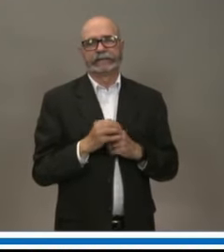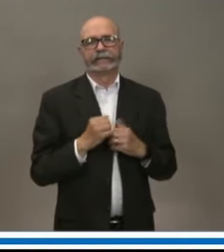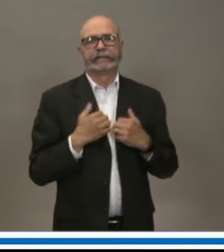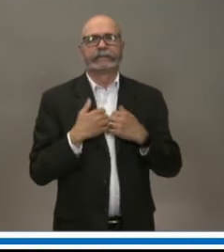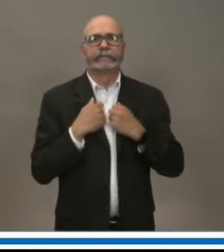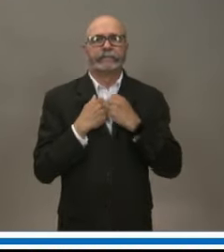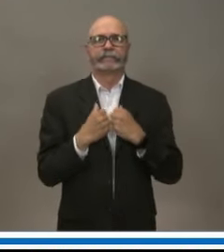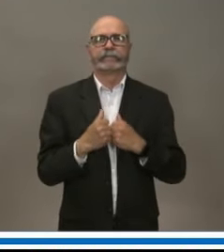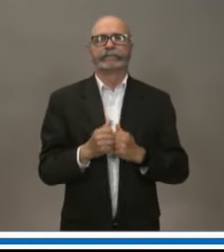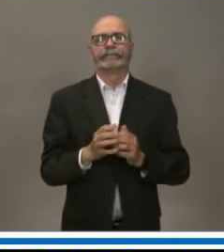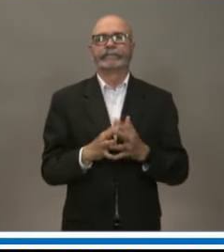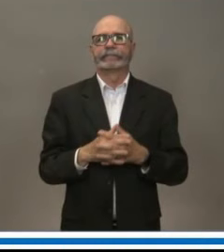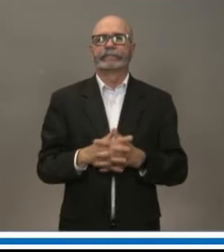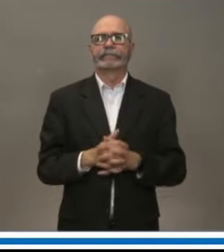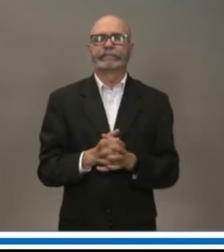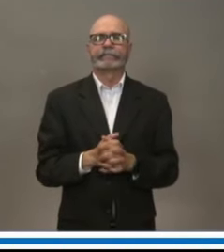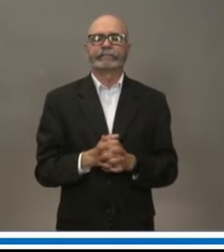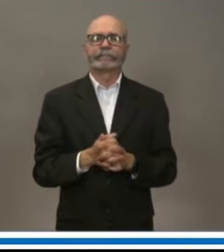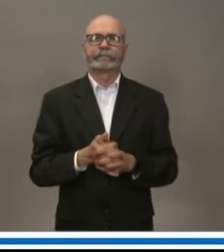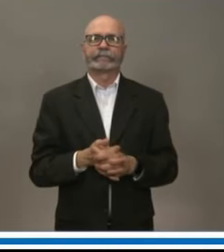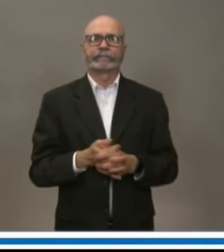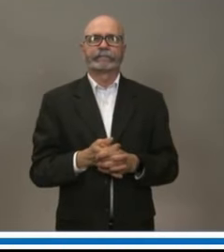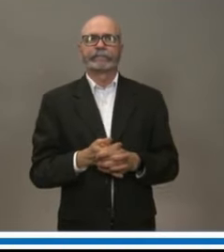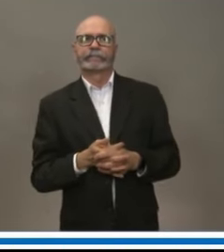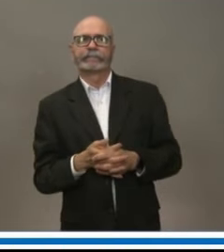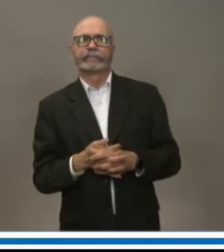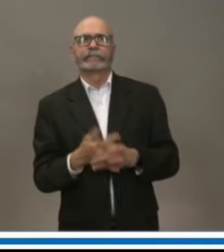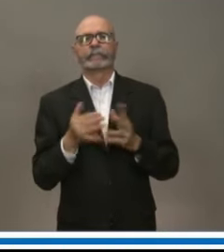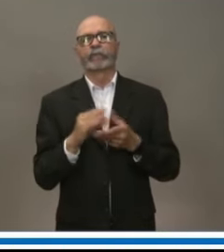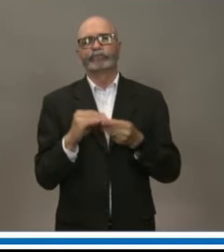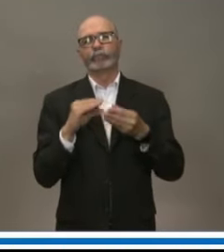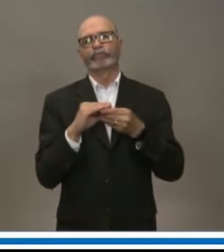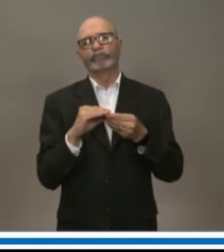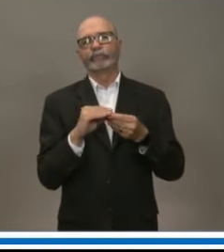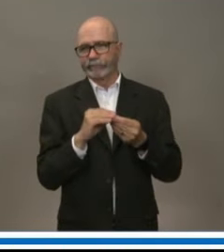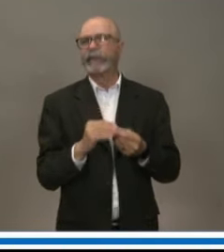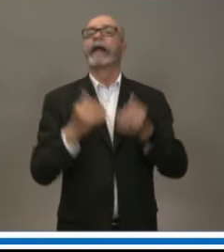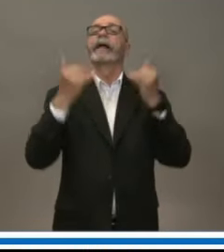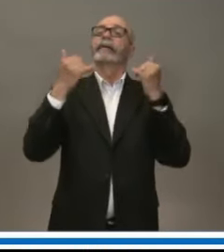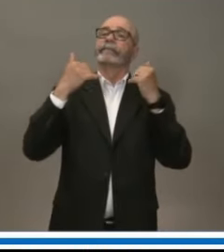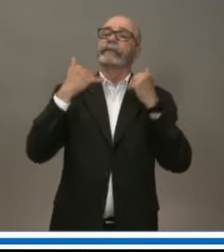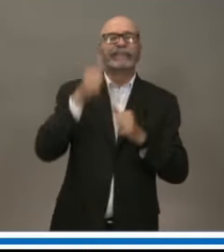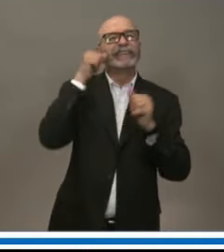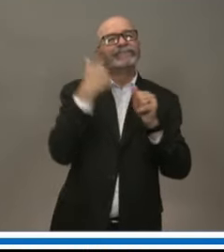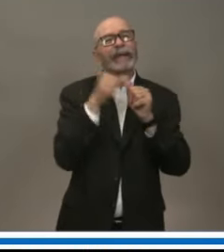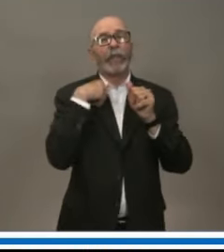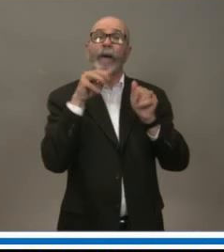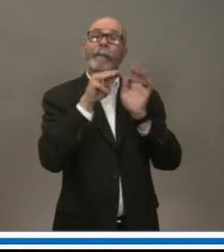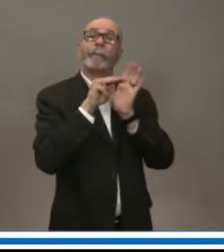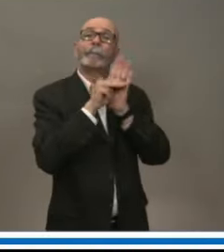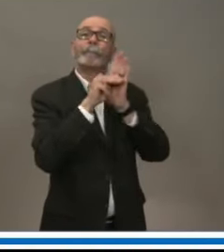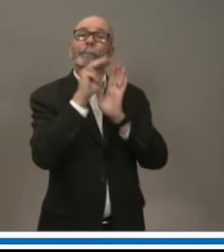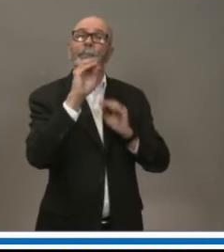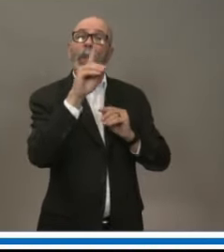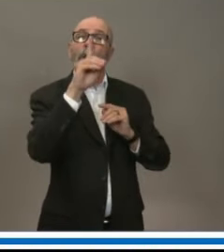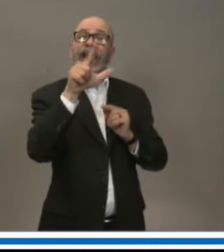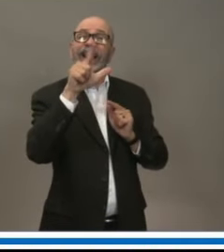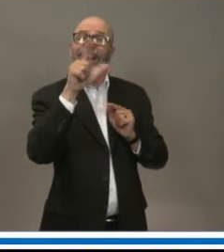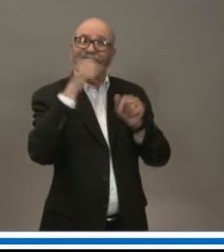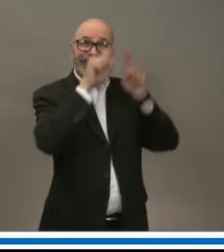end off by saying that as we've talked about since the modeling, I've had a number of questions about that. But the overall message is